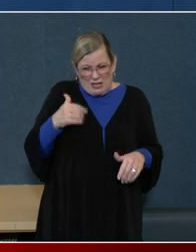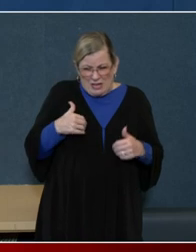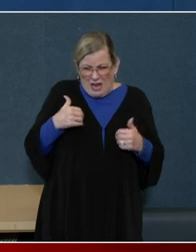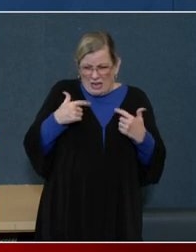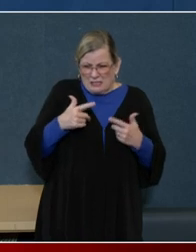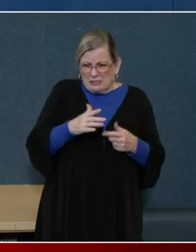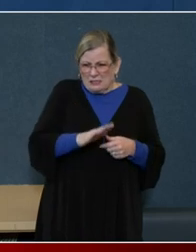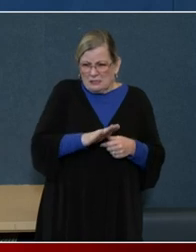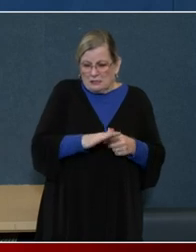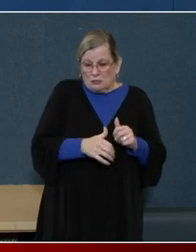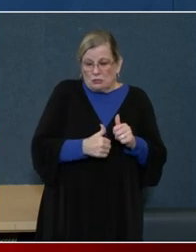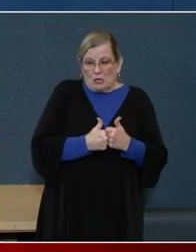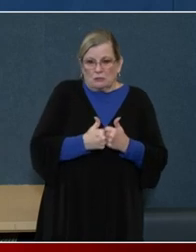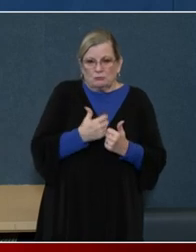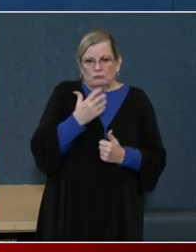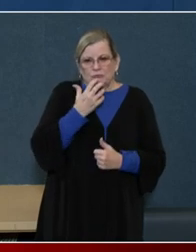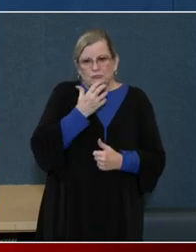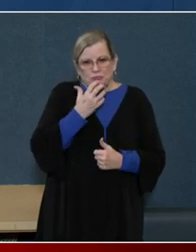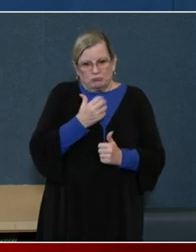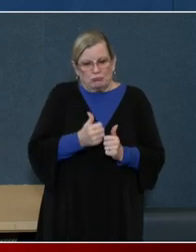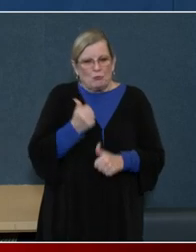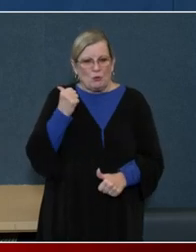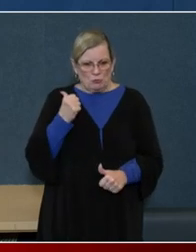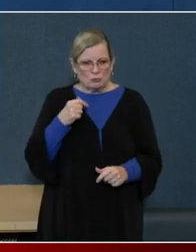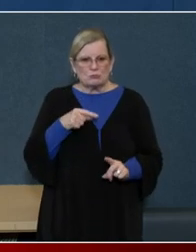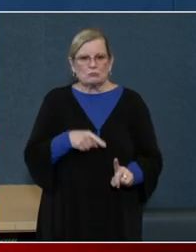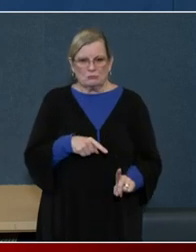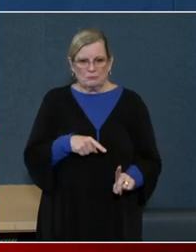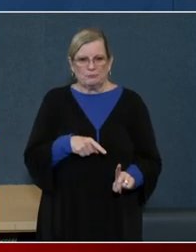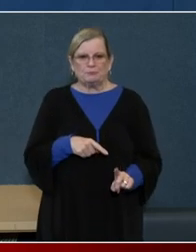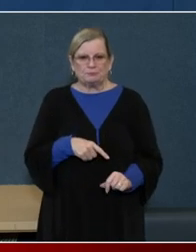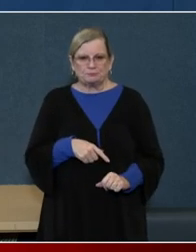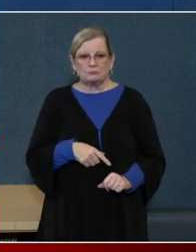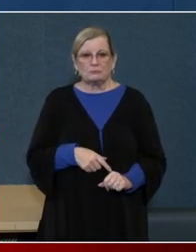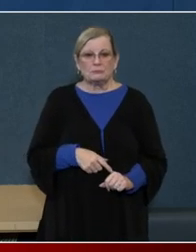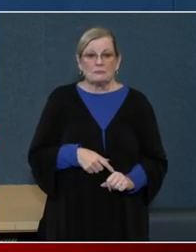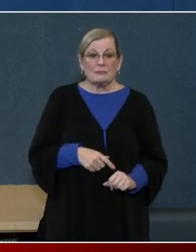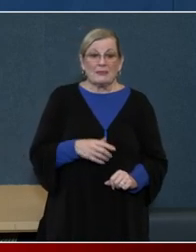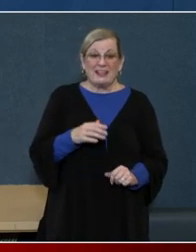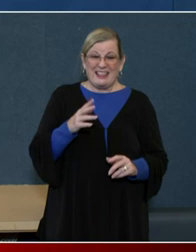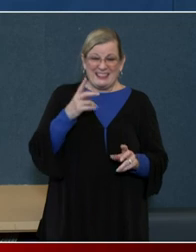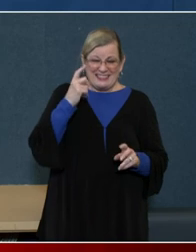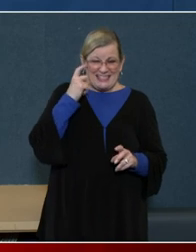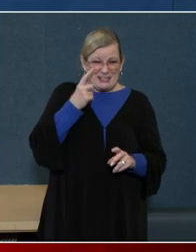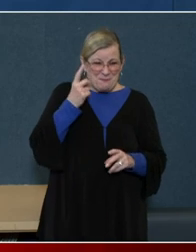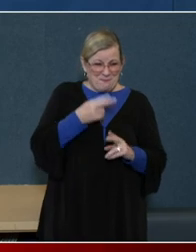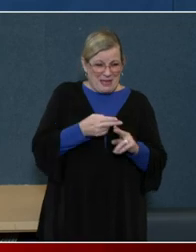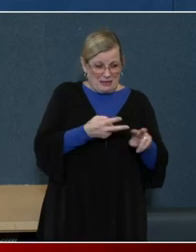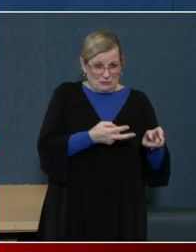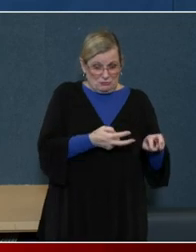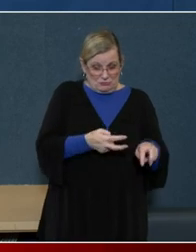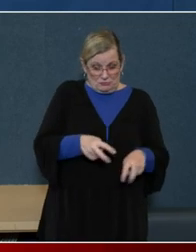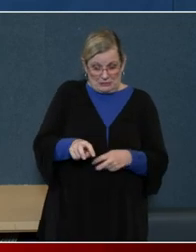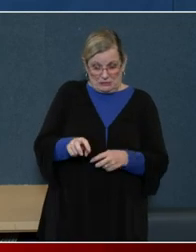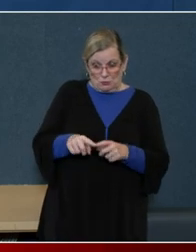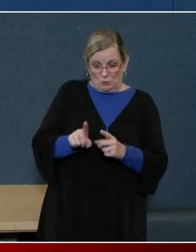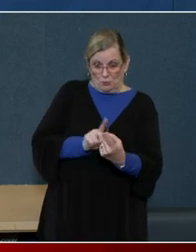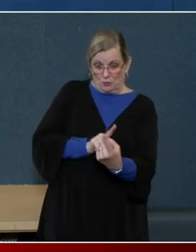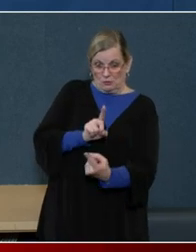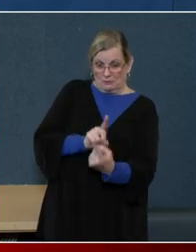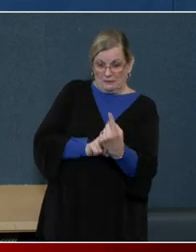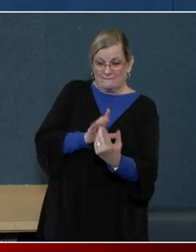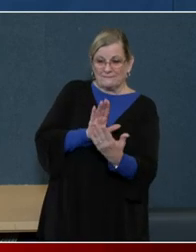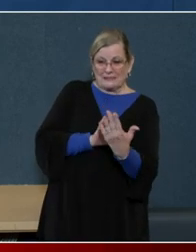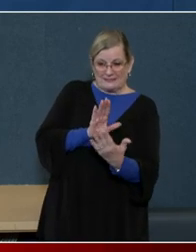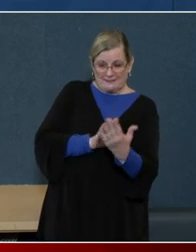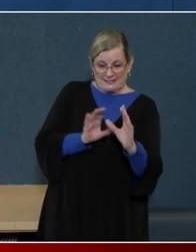so as we think about term two and learning in person, we have prioritized our youngest learners by